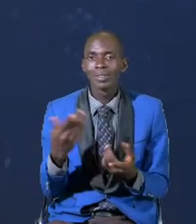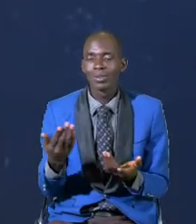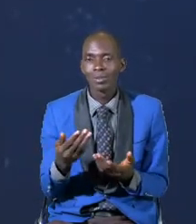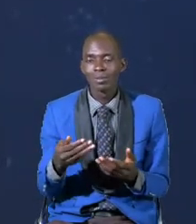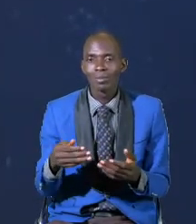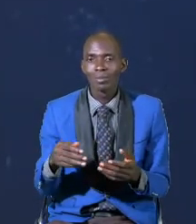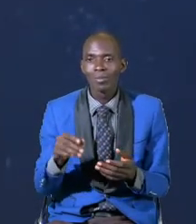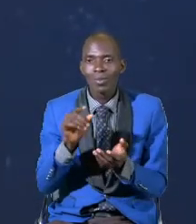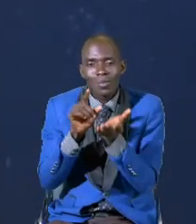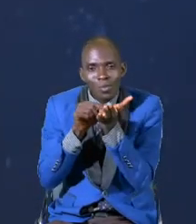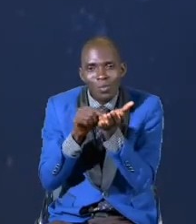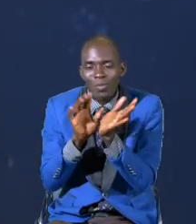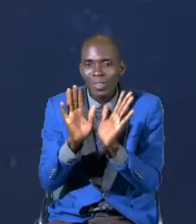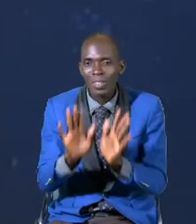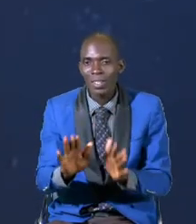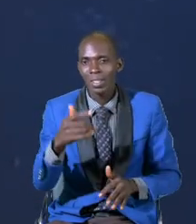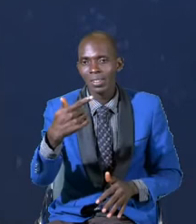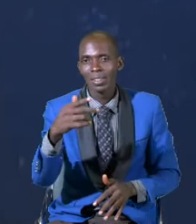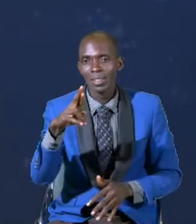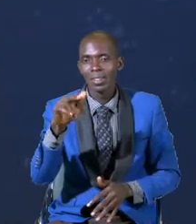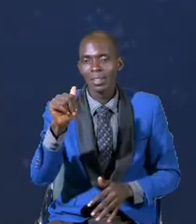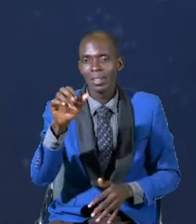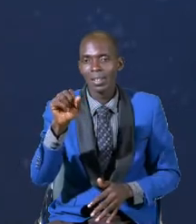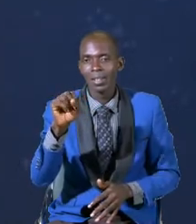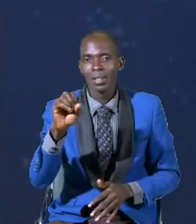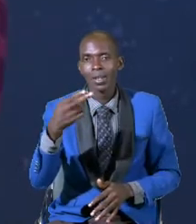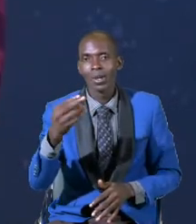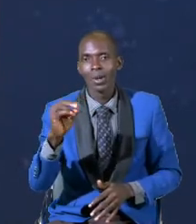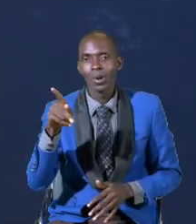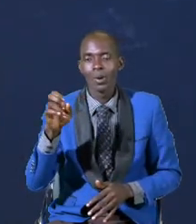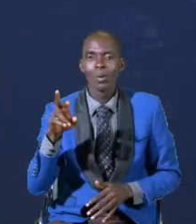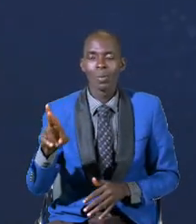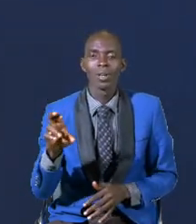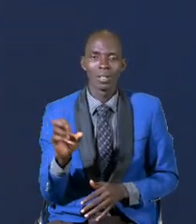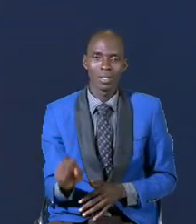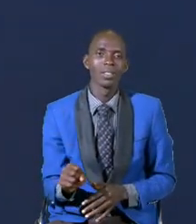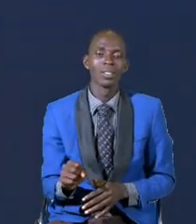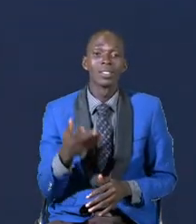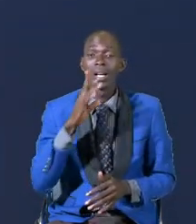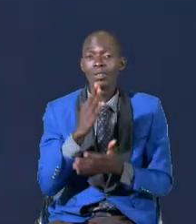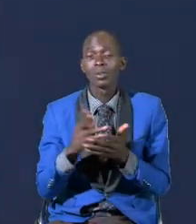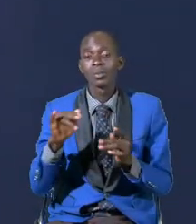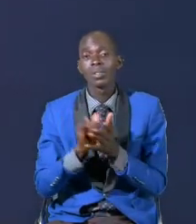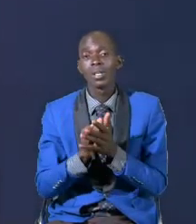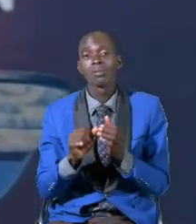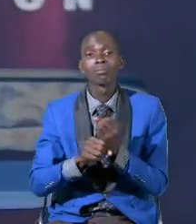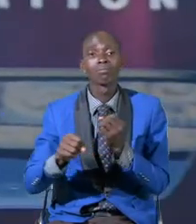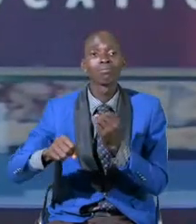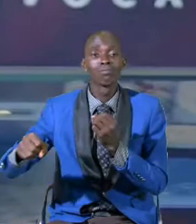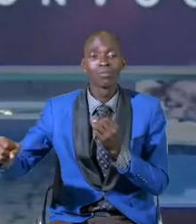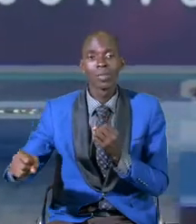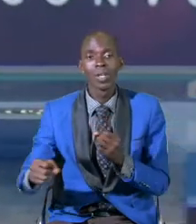That's exaggeration. There are people that exaggerate, and they want to cop out, they want to